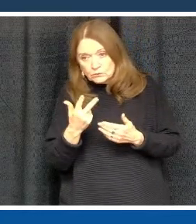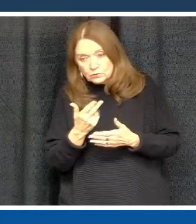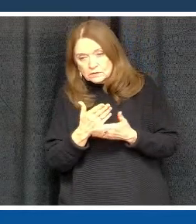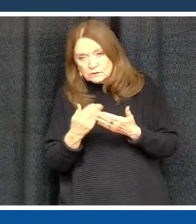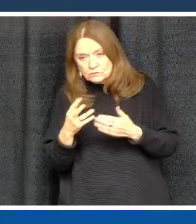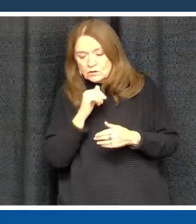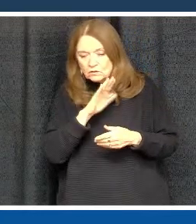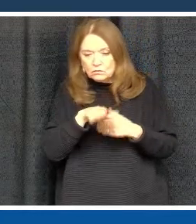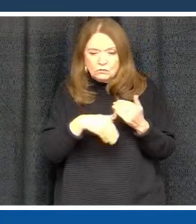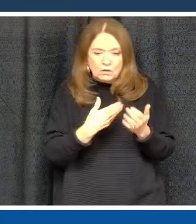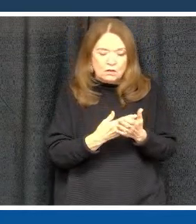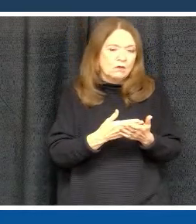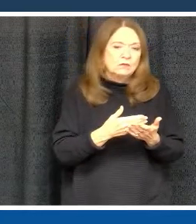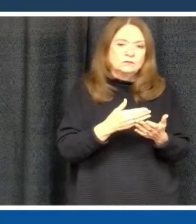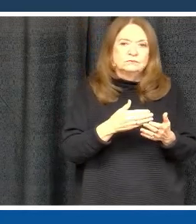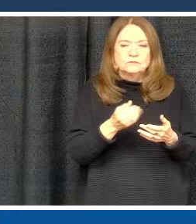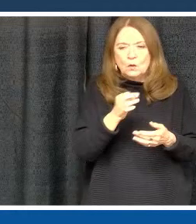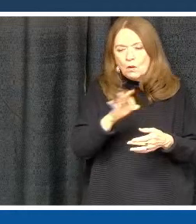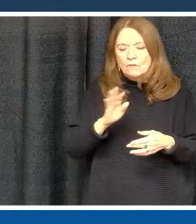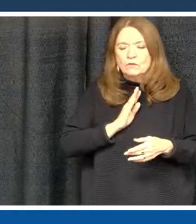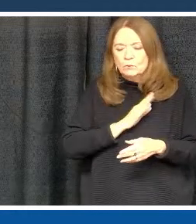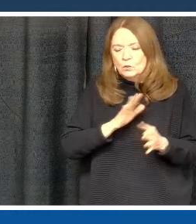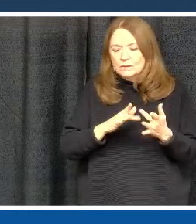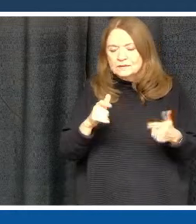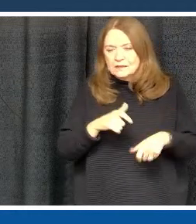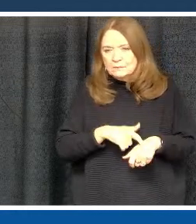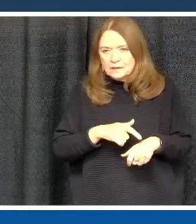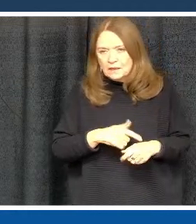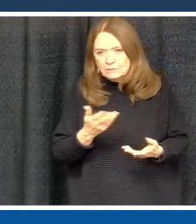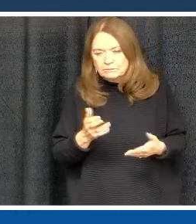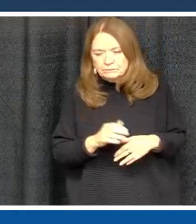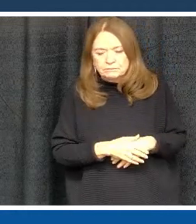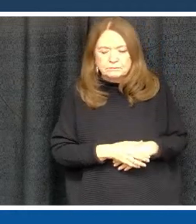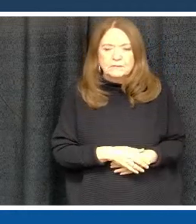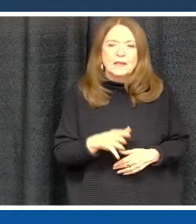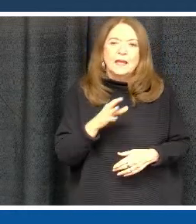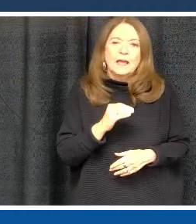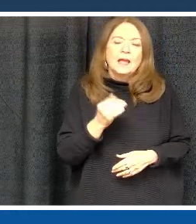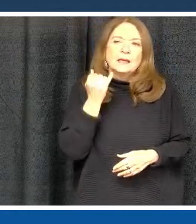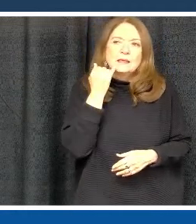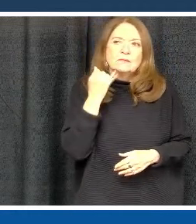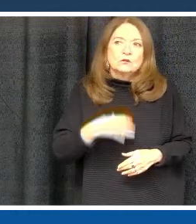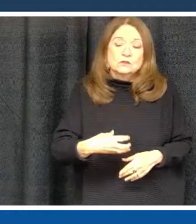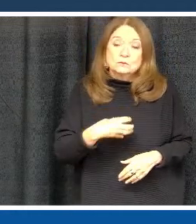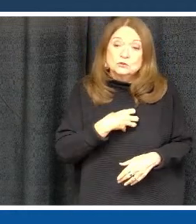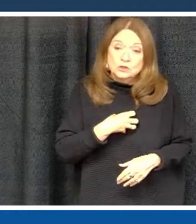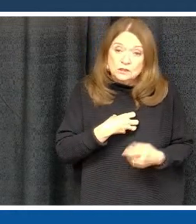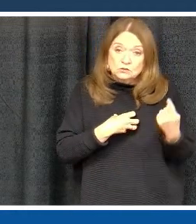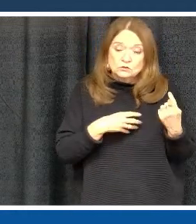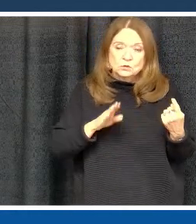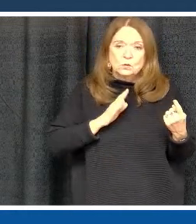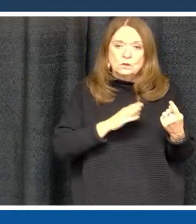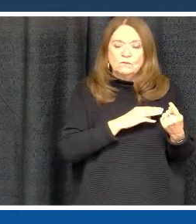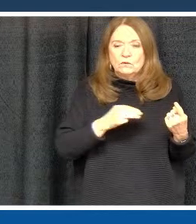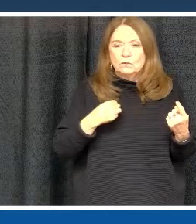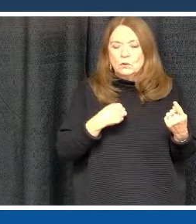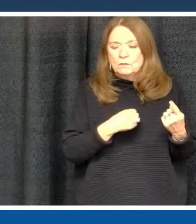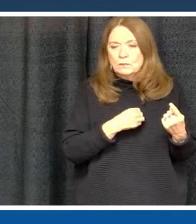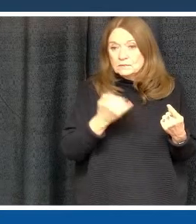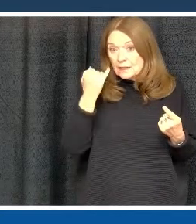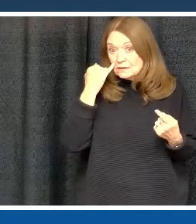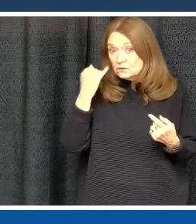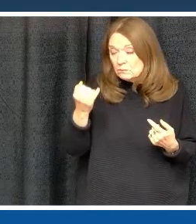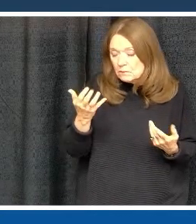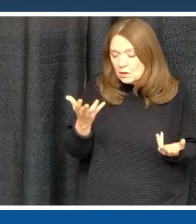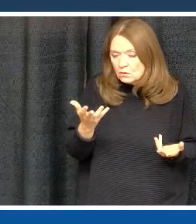they don't all roll off at the same time. Okay. Well, And that's in the information. and if there's an objection to one of the board members, I suppose it